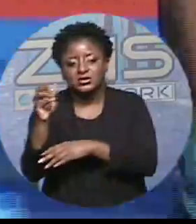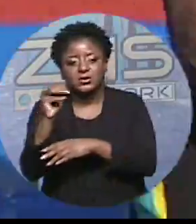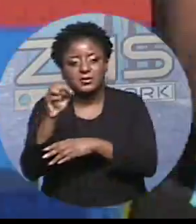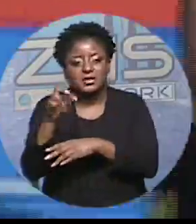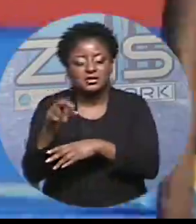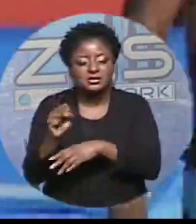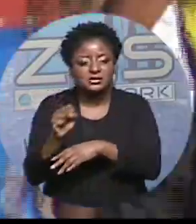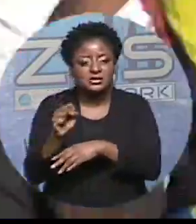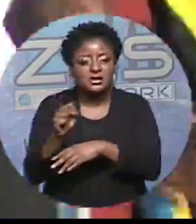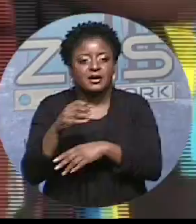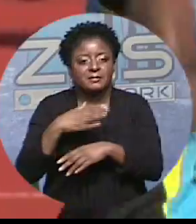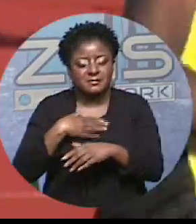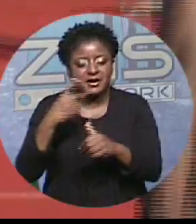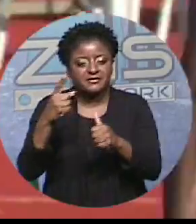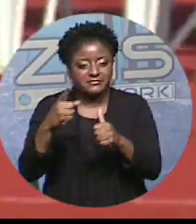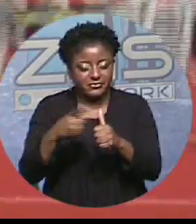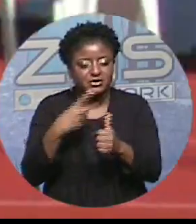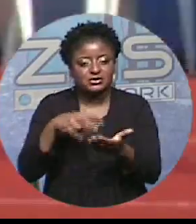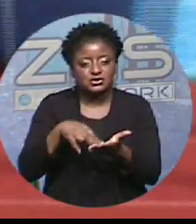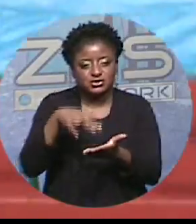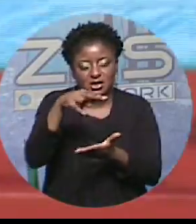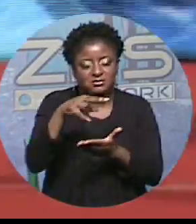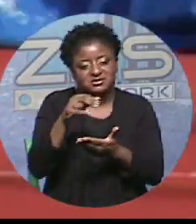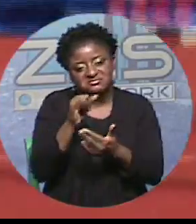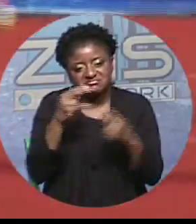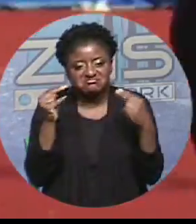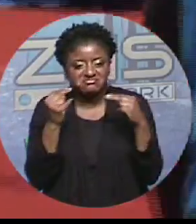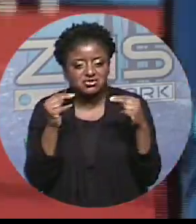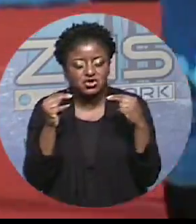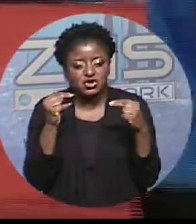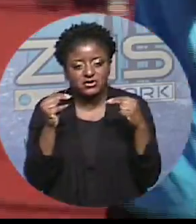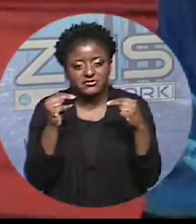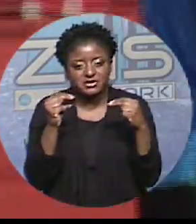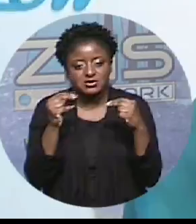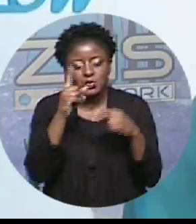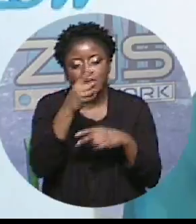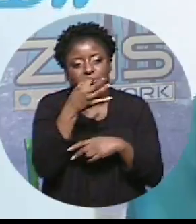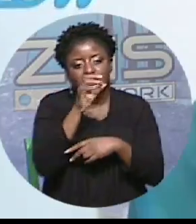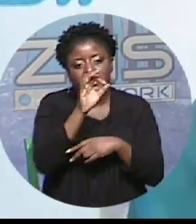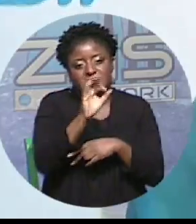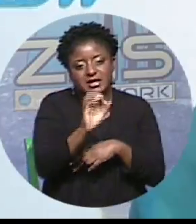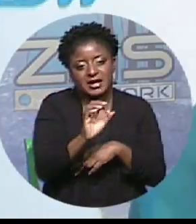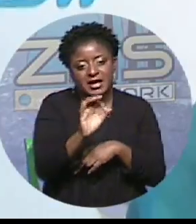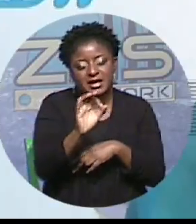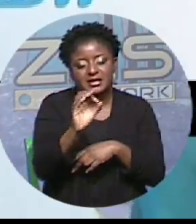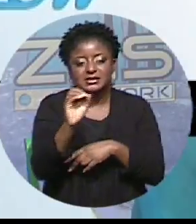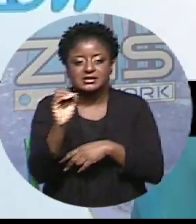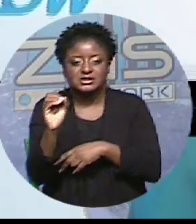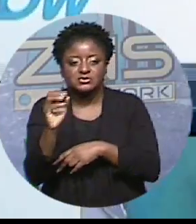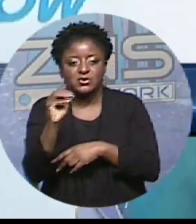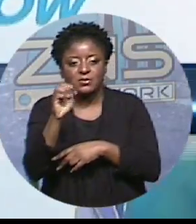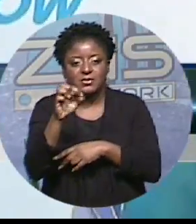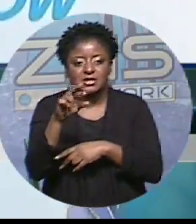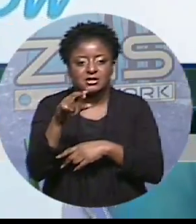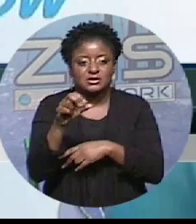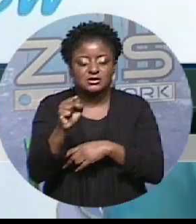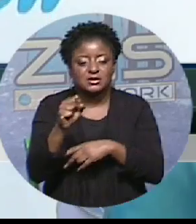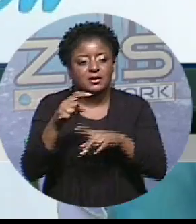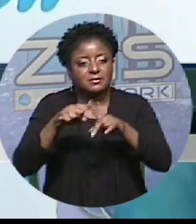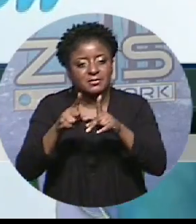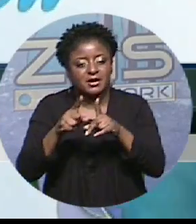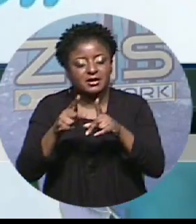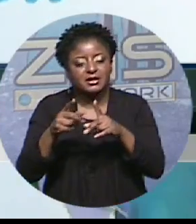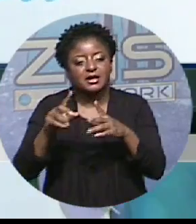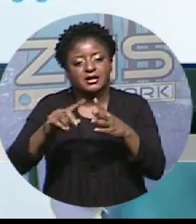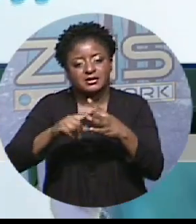was very nervous. That's why my first attempt I knocked down about 1.90 meters. But throughout the competition, I just started to